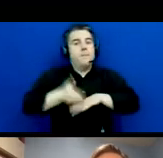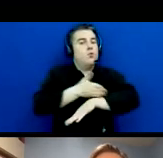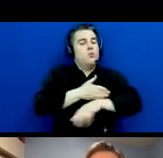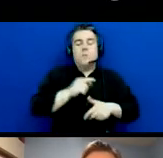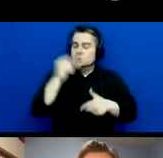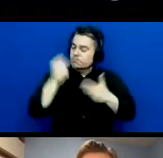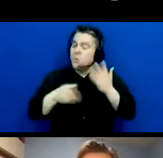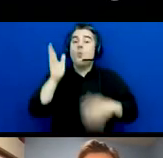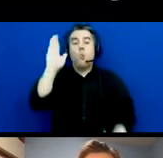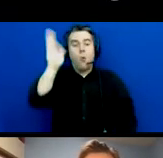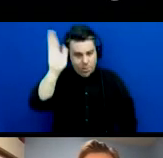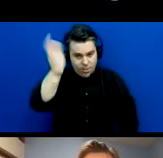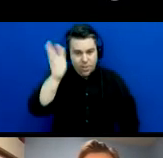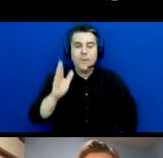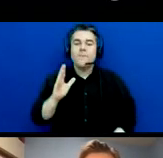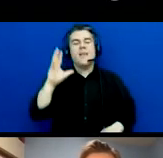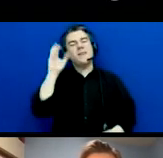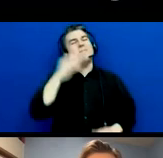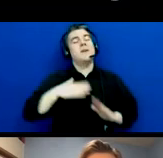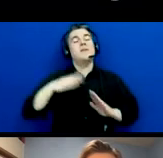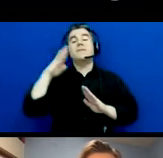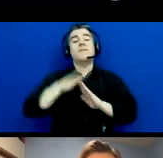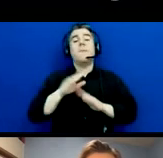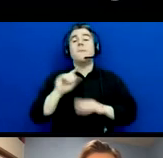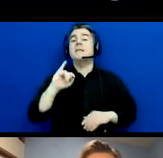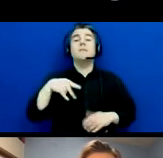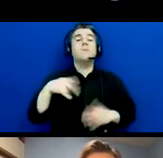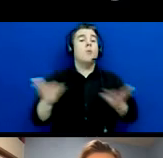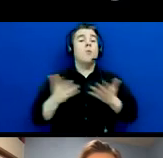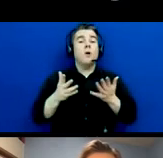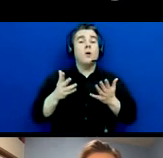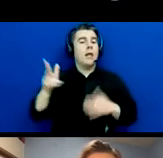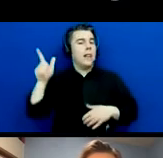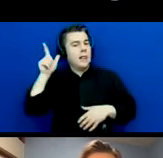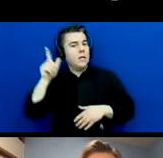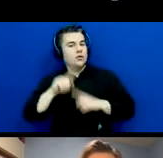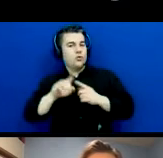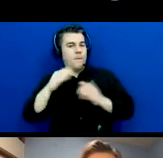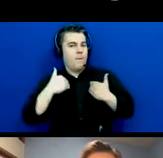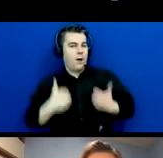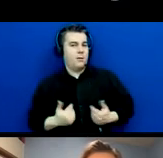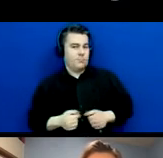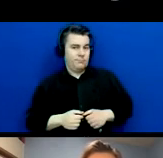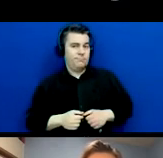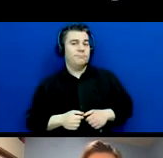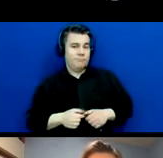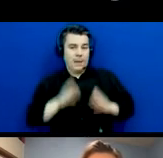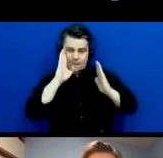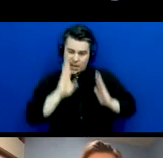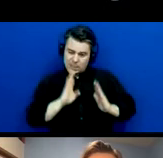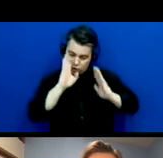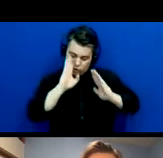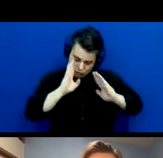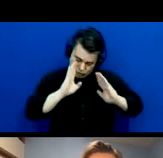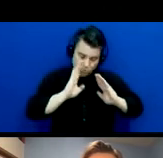will happen. And I guess my number one tip is listen to your body. If you feel those cues to